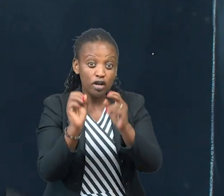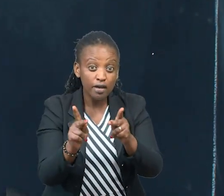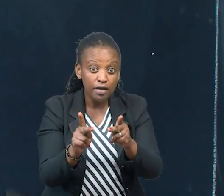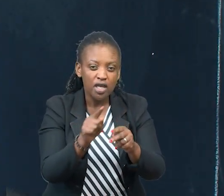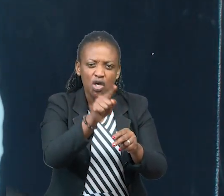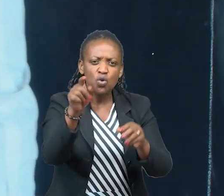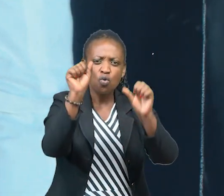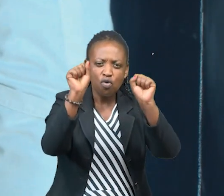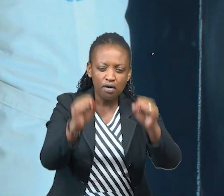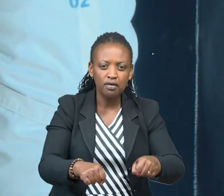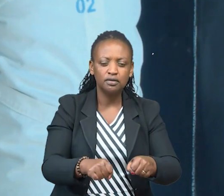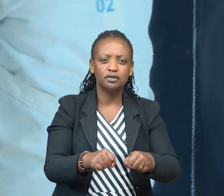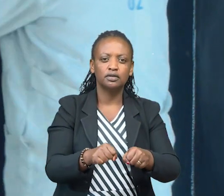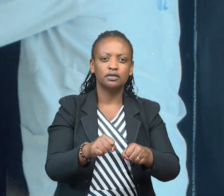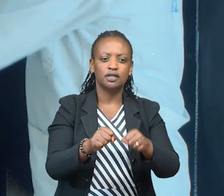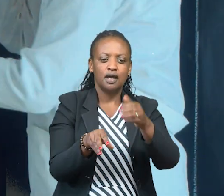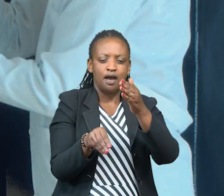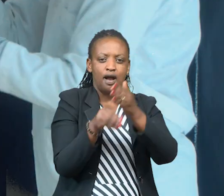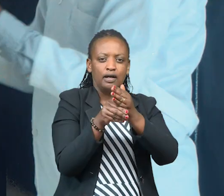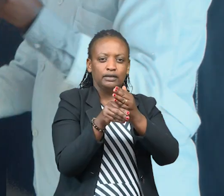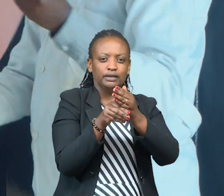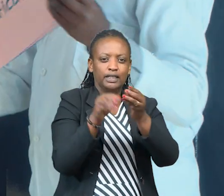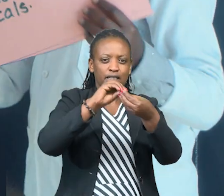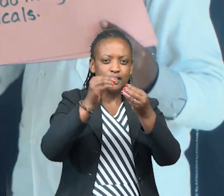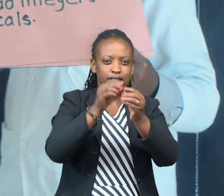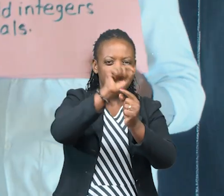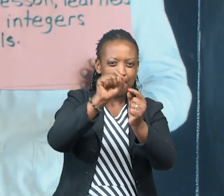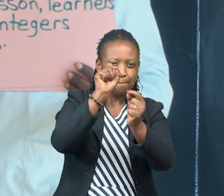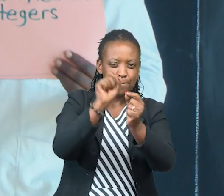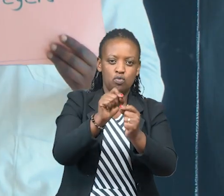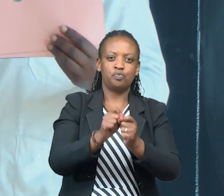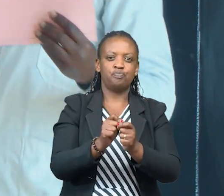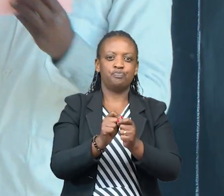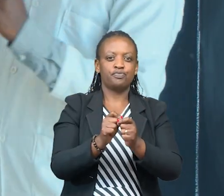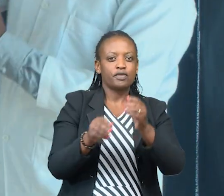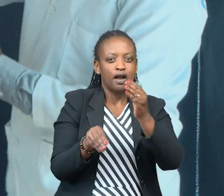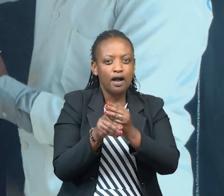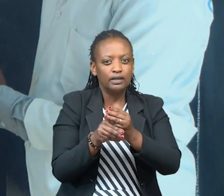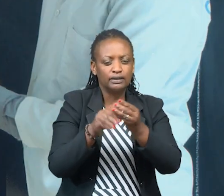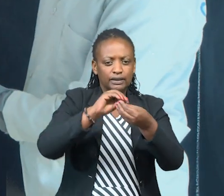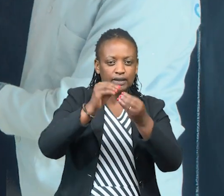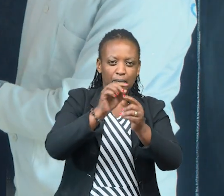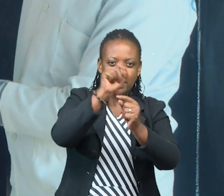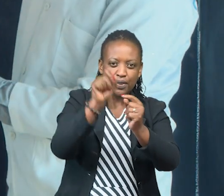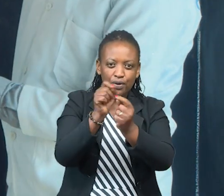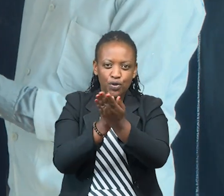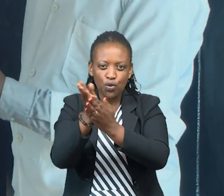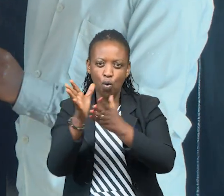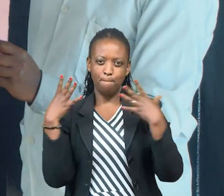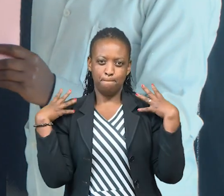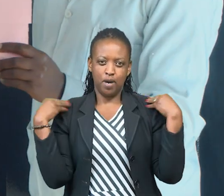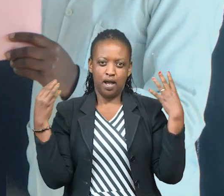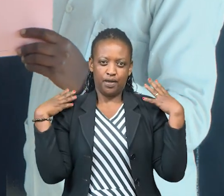lesson, okay, you will be able to add integers. We'll be able to add